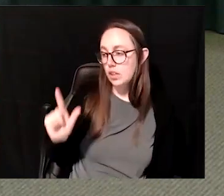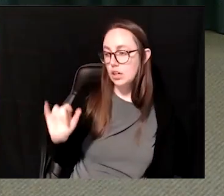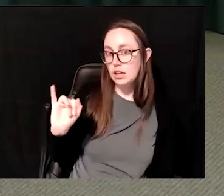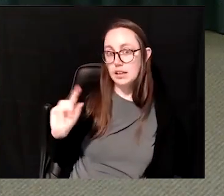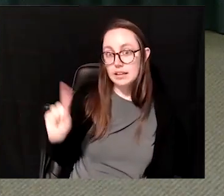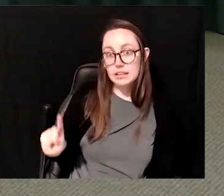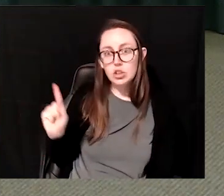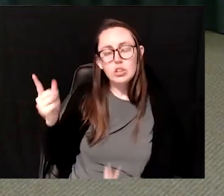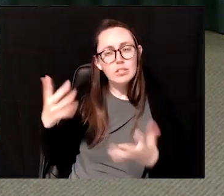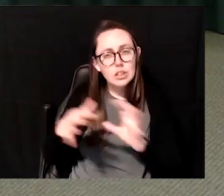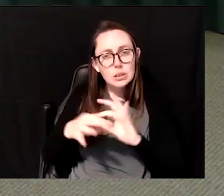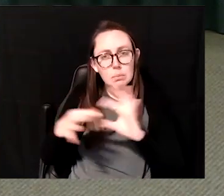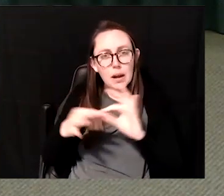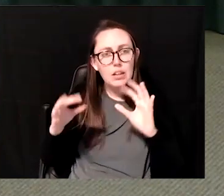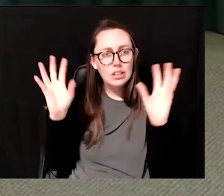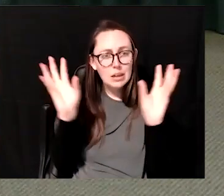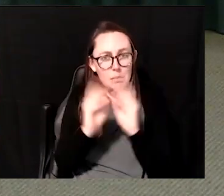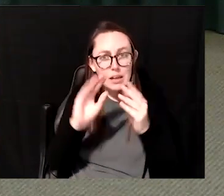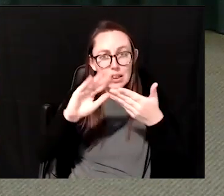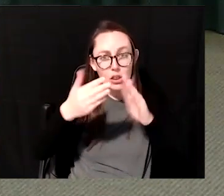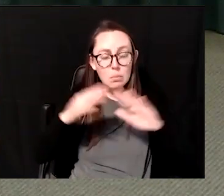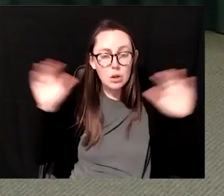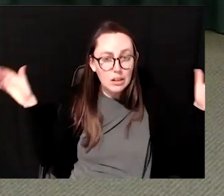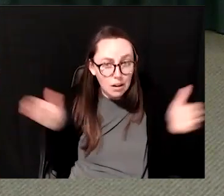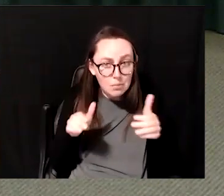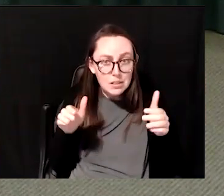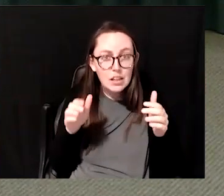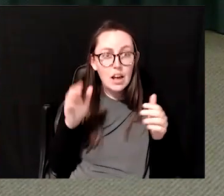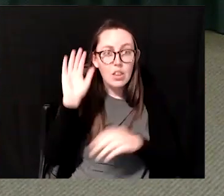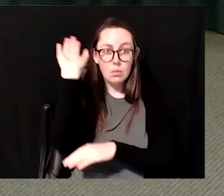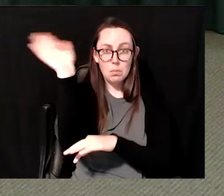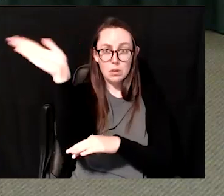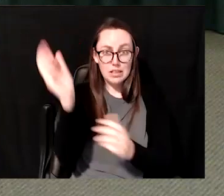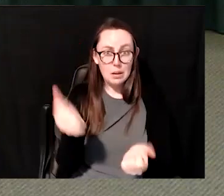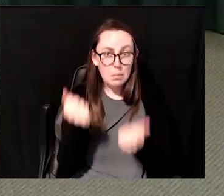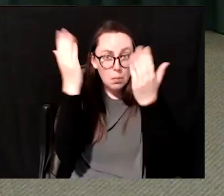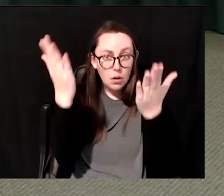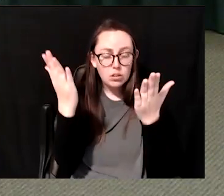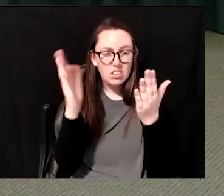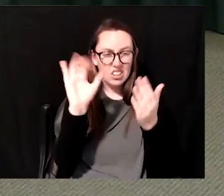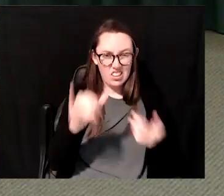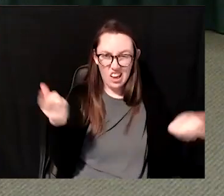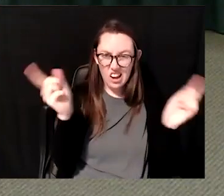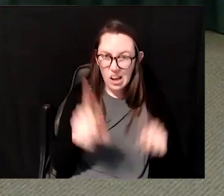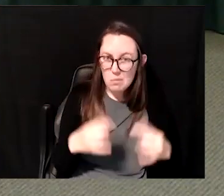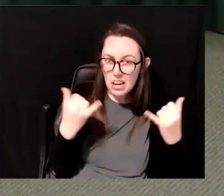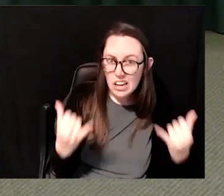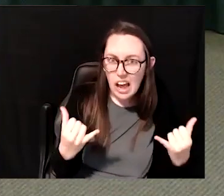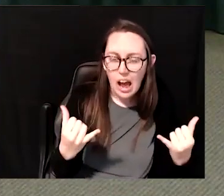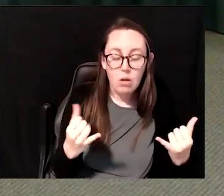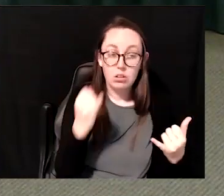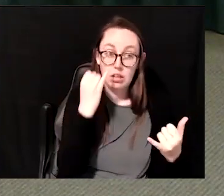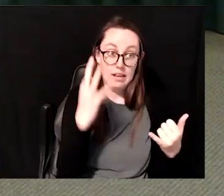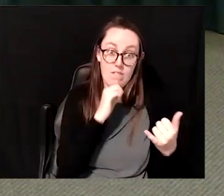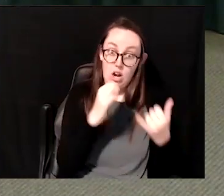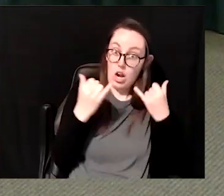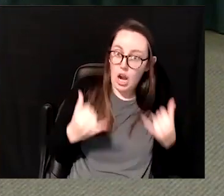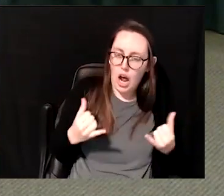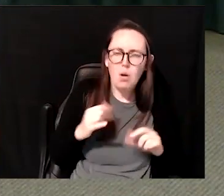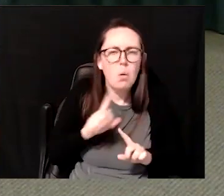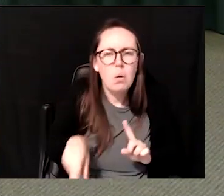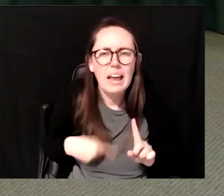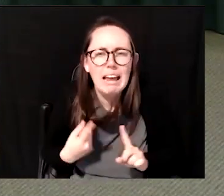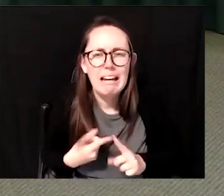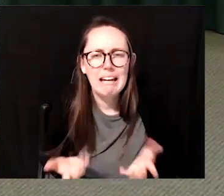proposals is this that meeting and if not when is it going to be one of the things that would demonstrate a commitment is